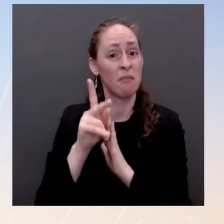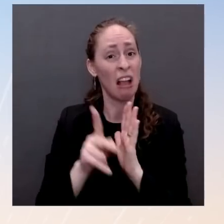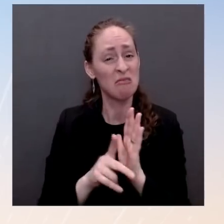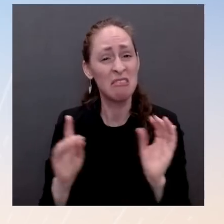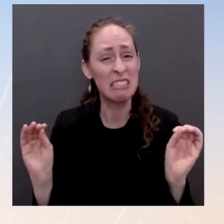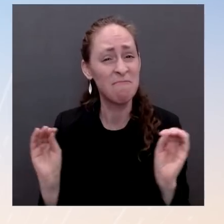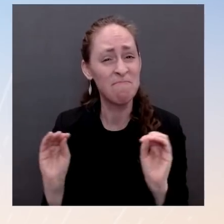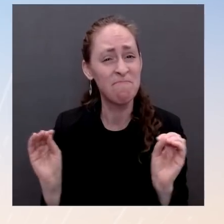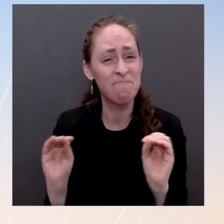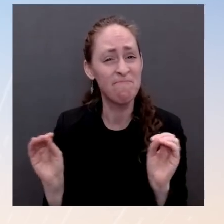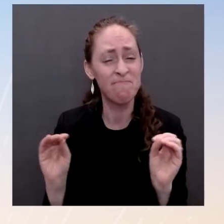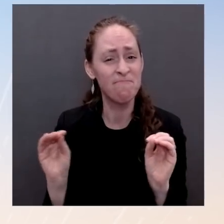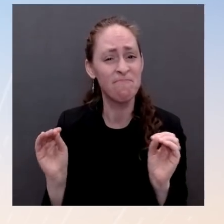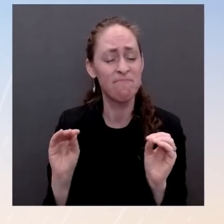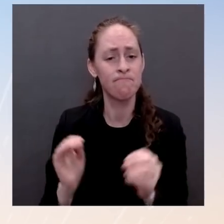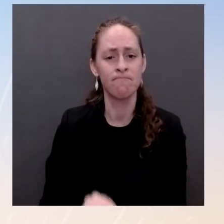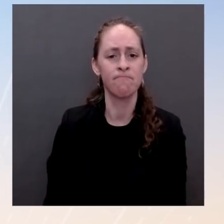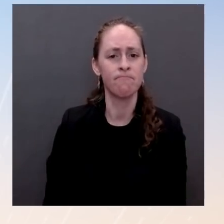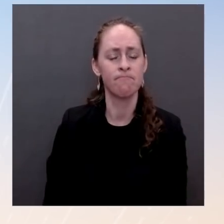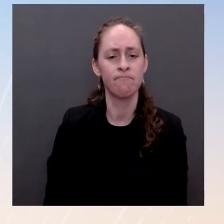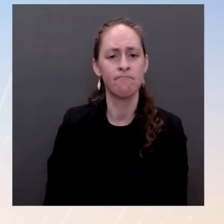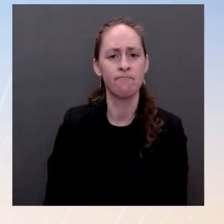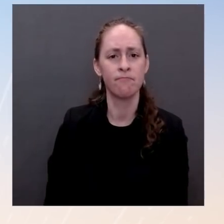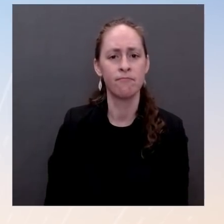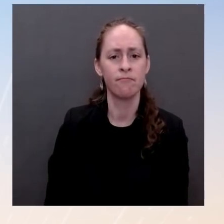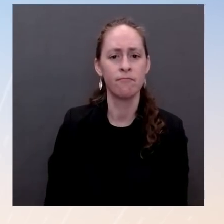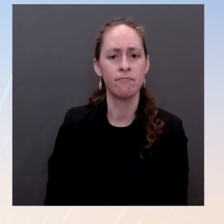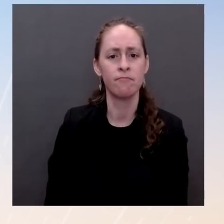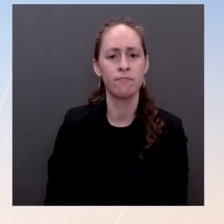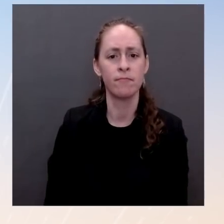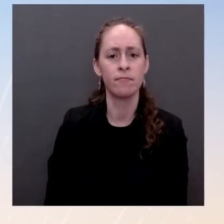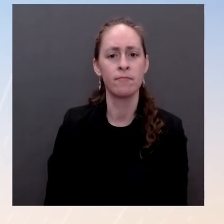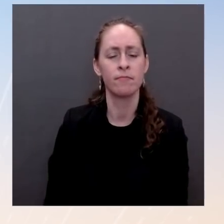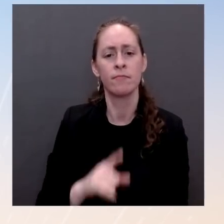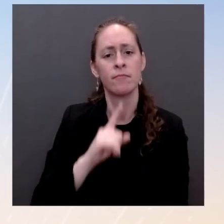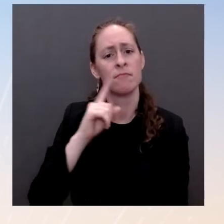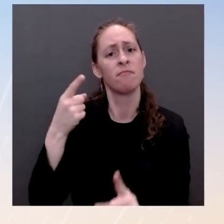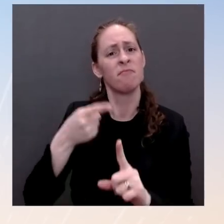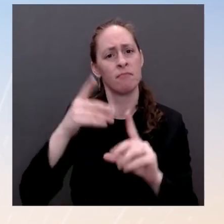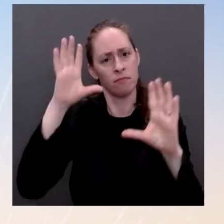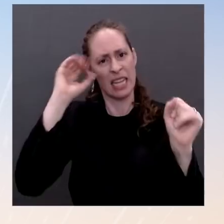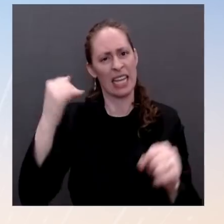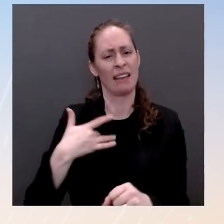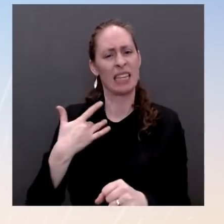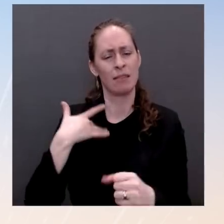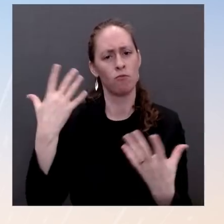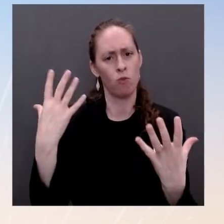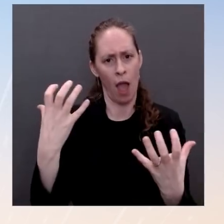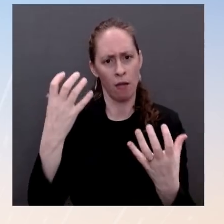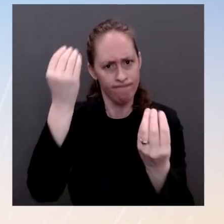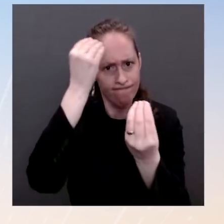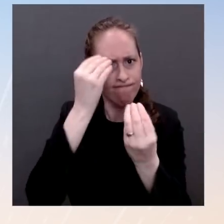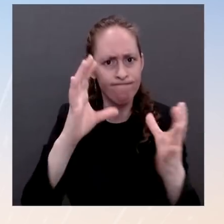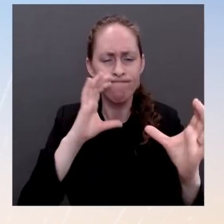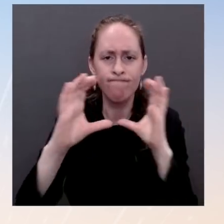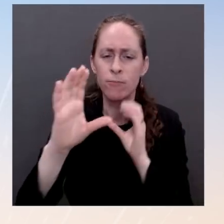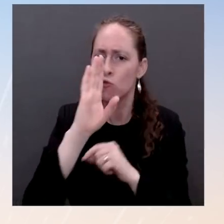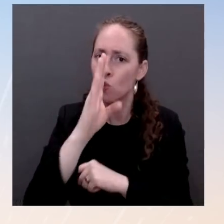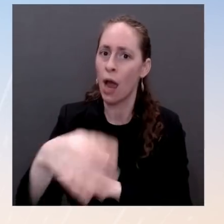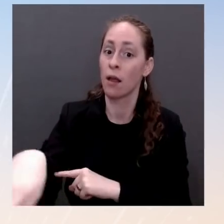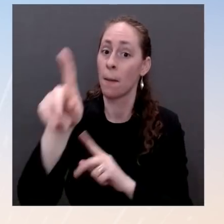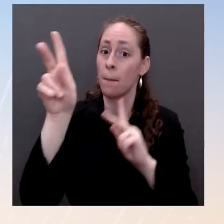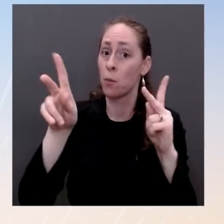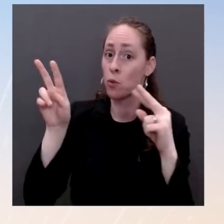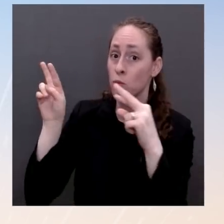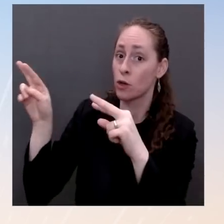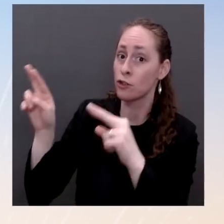president's interest in feeling it was time to speak directly to the American people about all of those issues. And then just last one on the first point that you made there. Is there concern